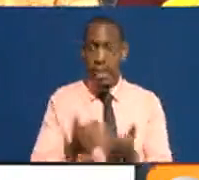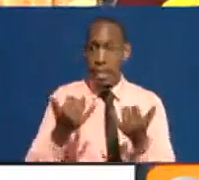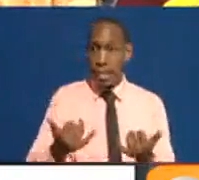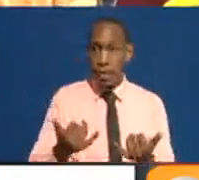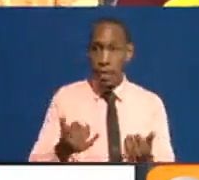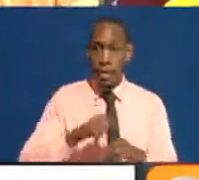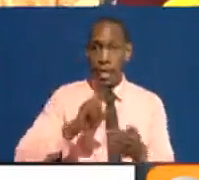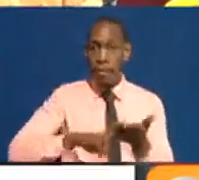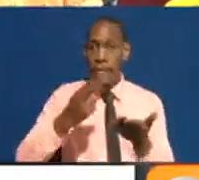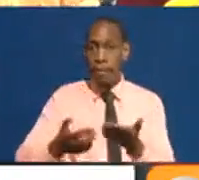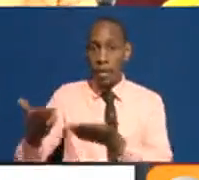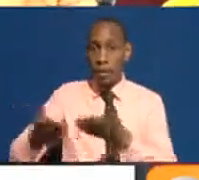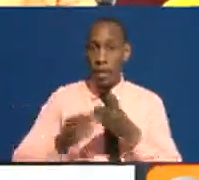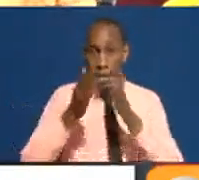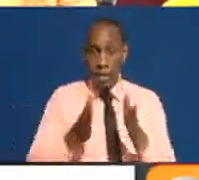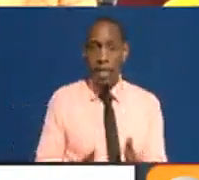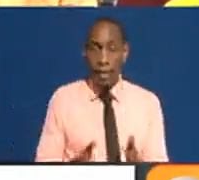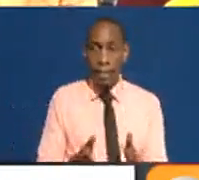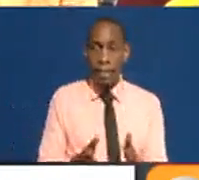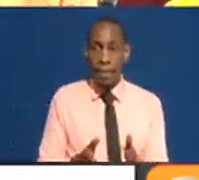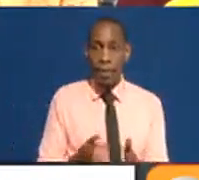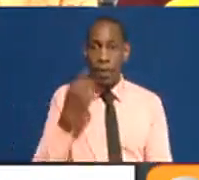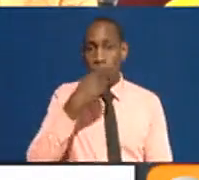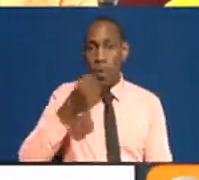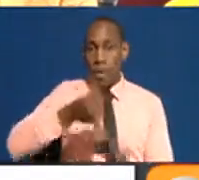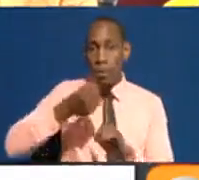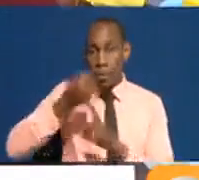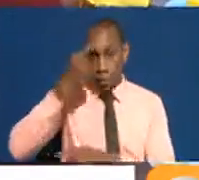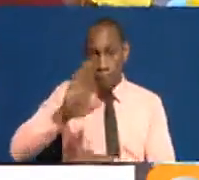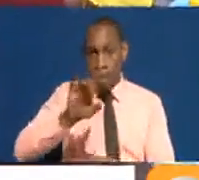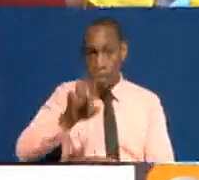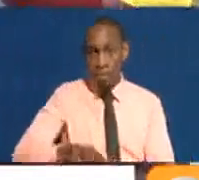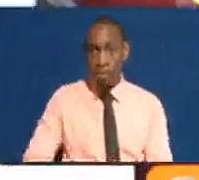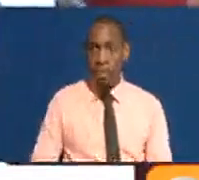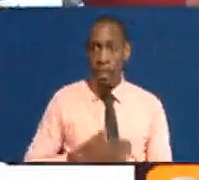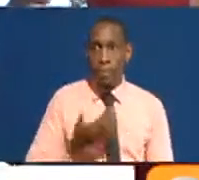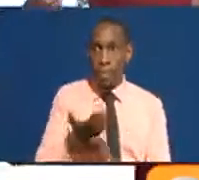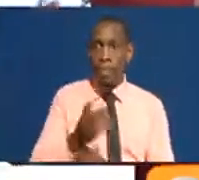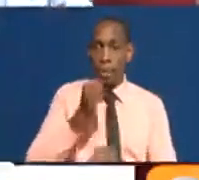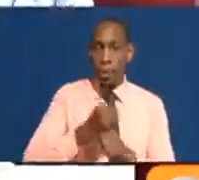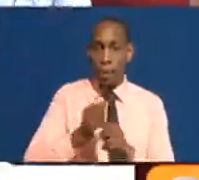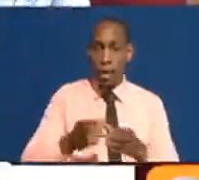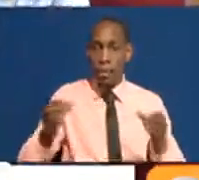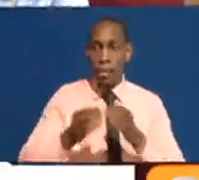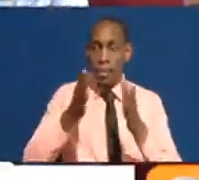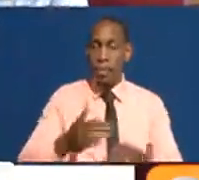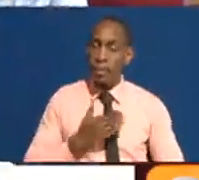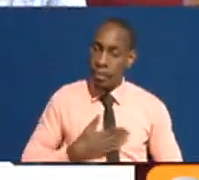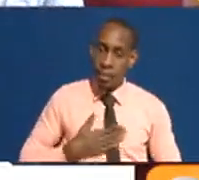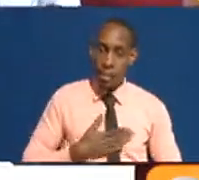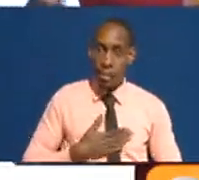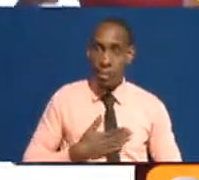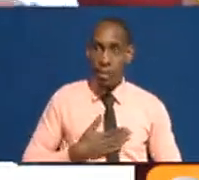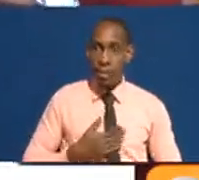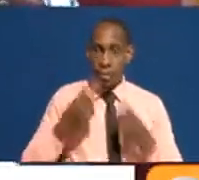Sasa mkikosa kuleta mjumbe kwa meza, nani atatetea nyinyi? Mimi naomba kazi ya majority leader jameni.